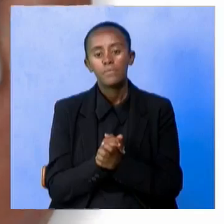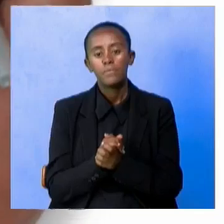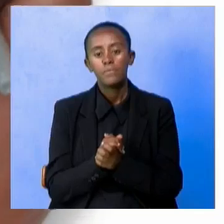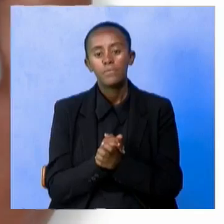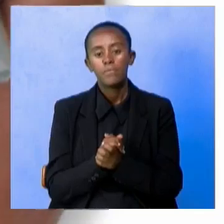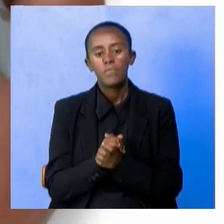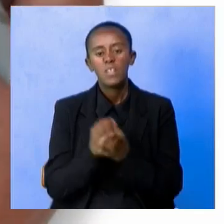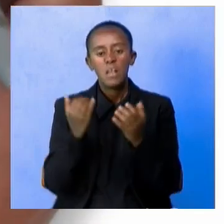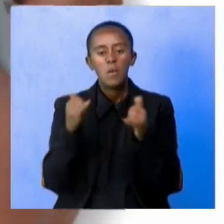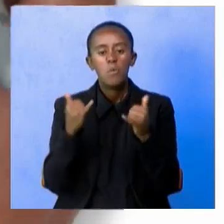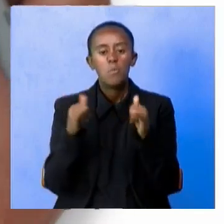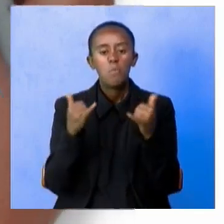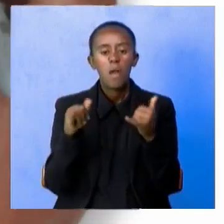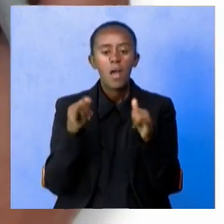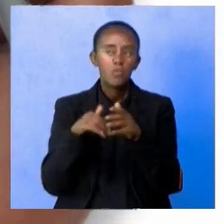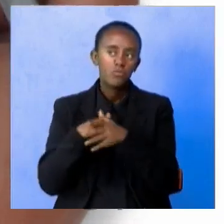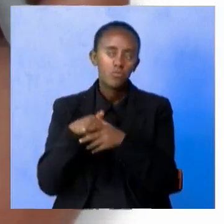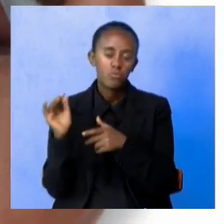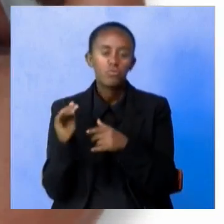play outside.